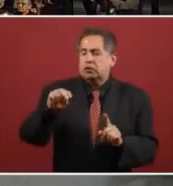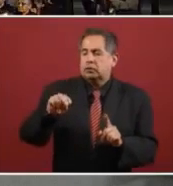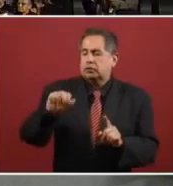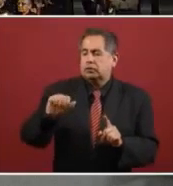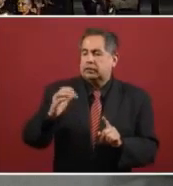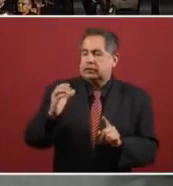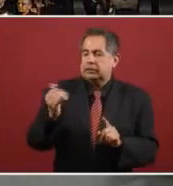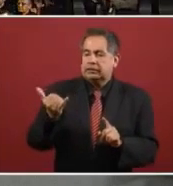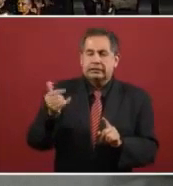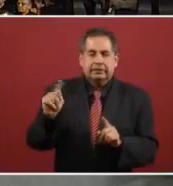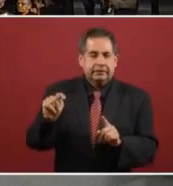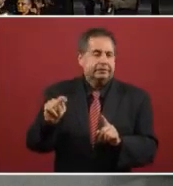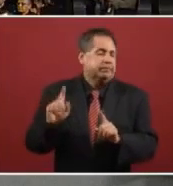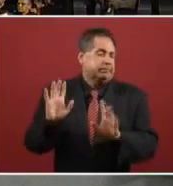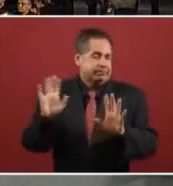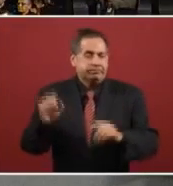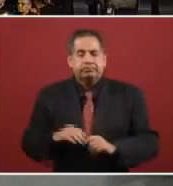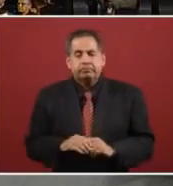in CONACYT,